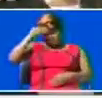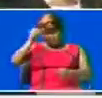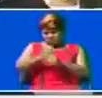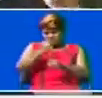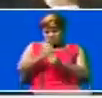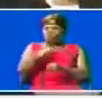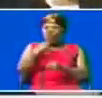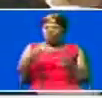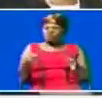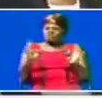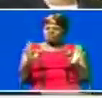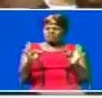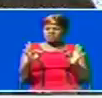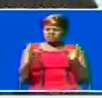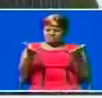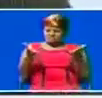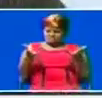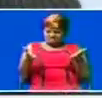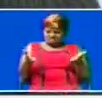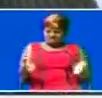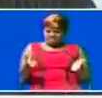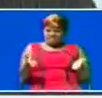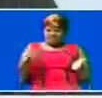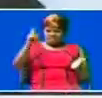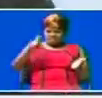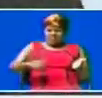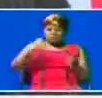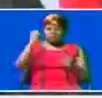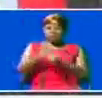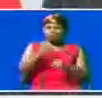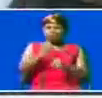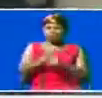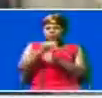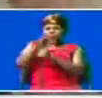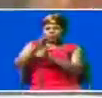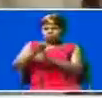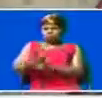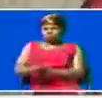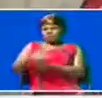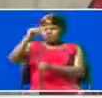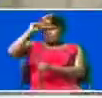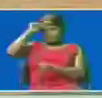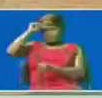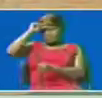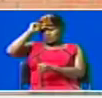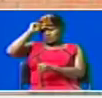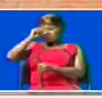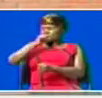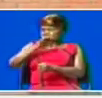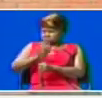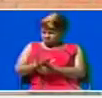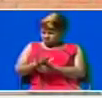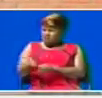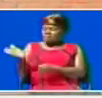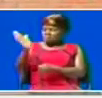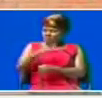union officials say this is the price to pay for what they term as discrimination from the government, and they are vowing not to